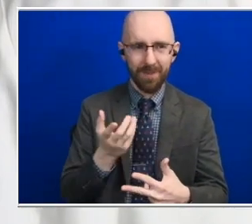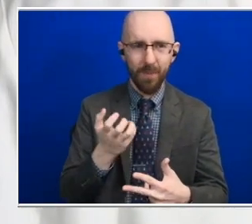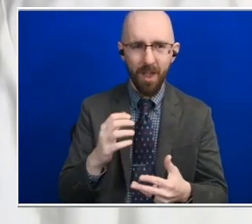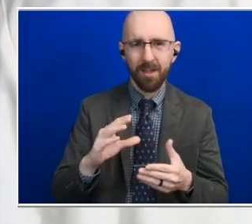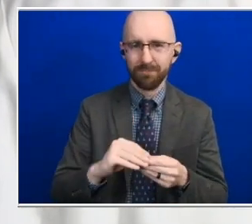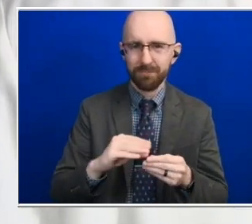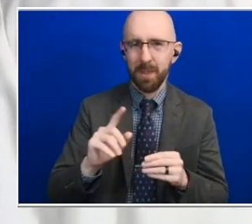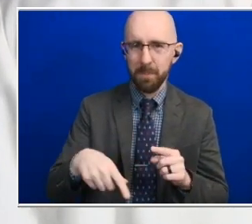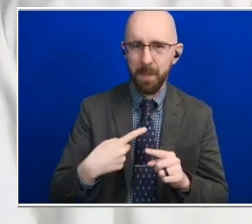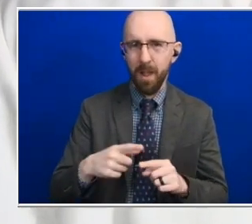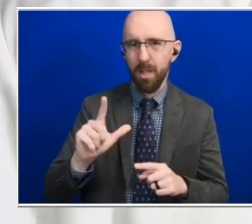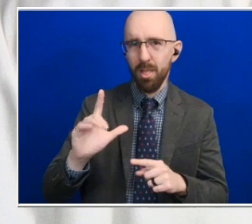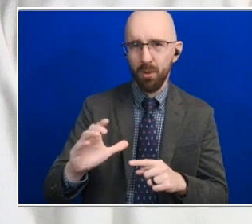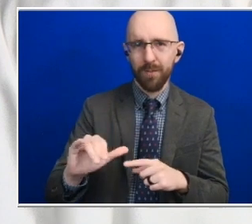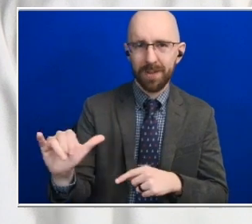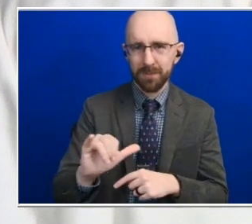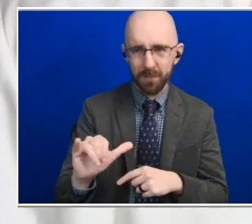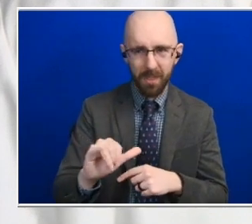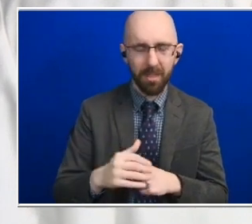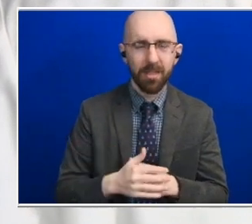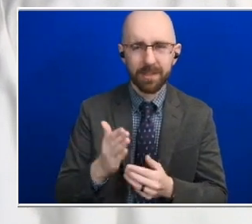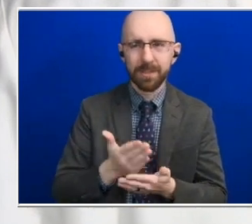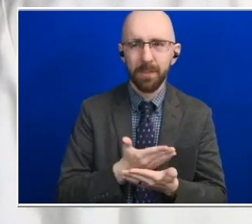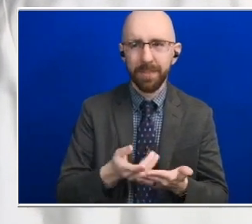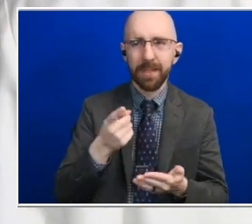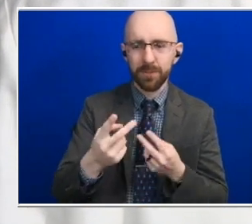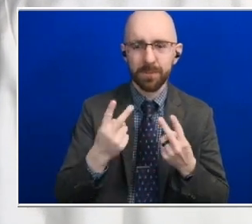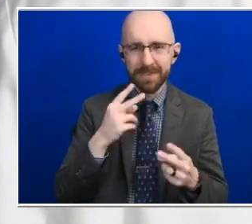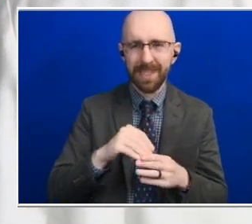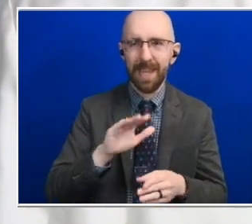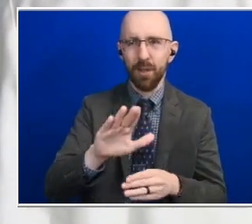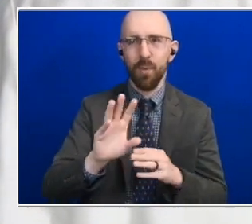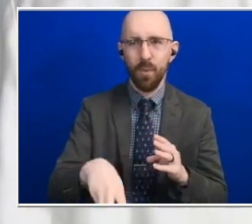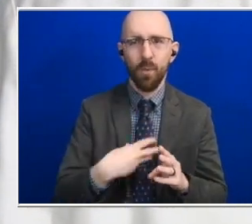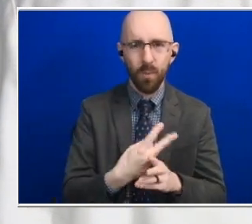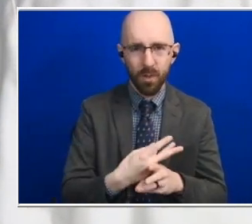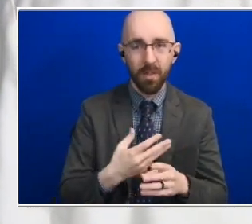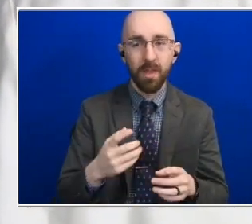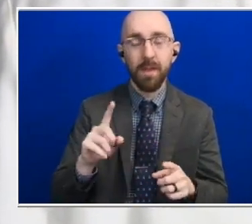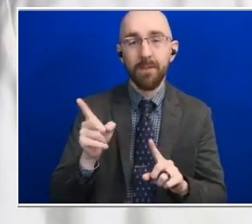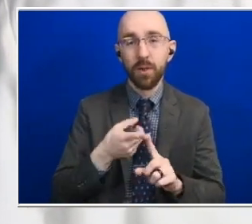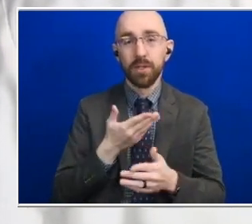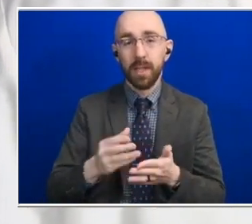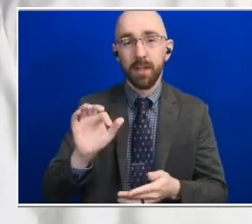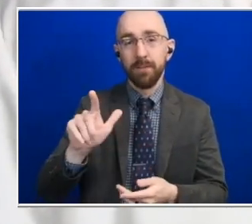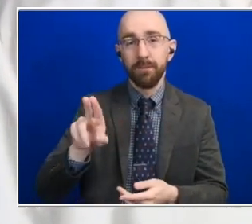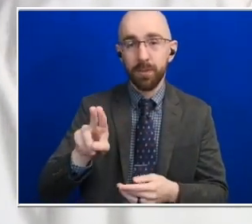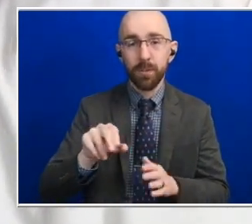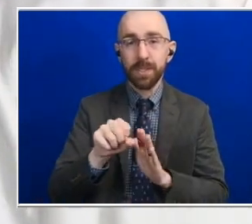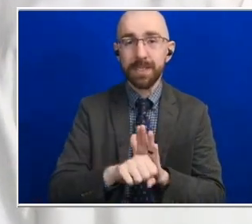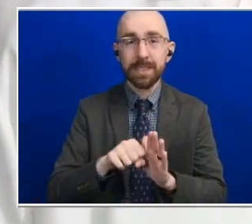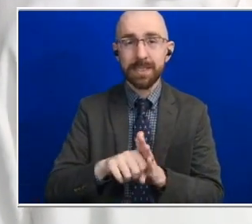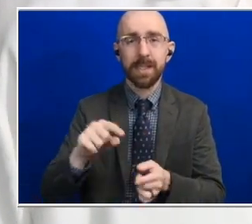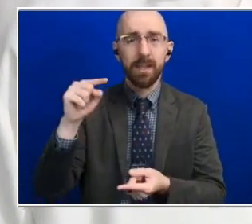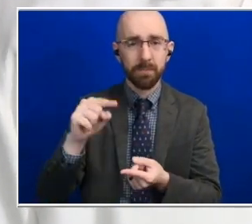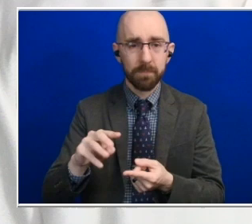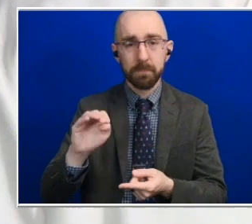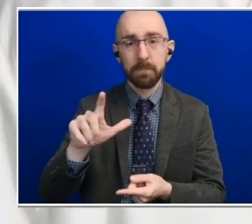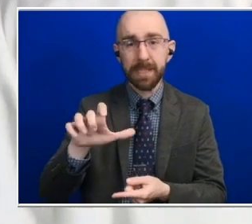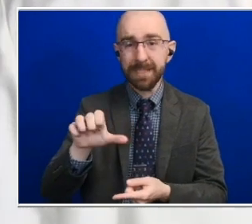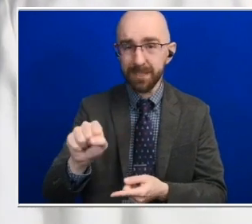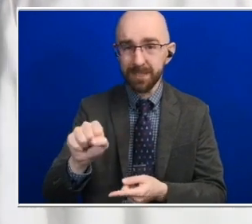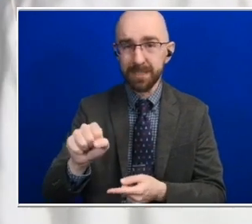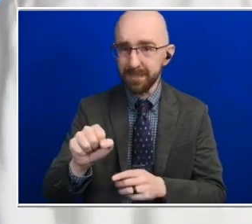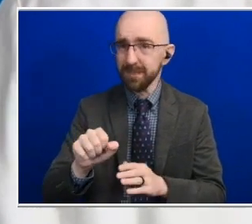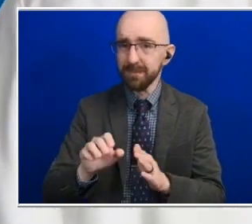as well and some of the things you've been seeing in your world. Yeah. But first of all, flu season is winding down. Those measles cases are